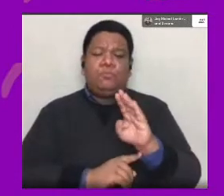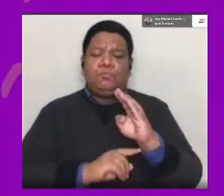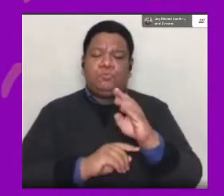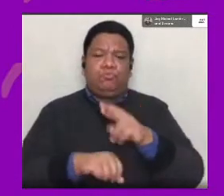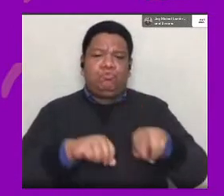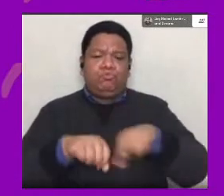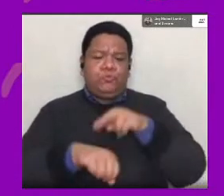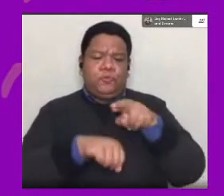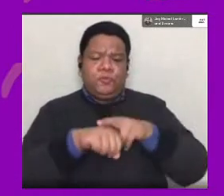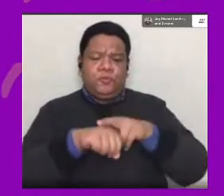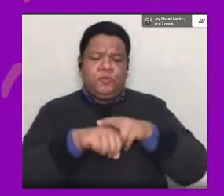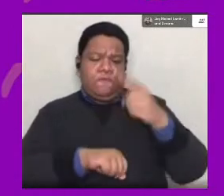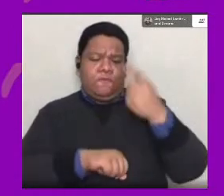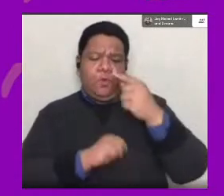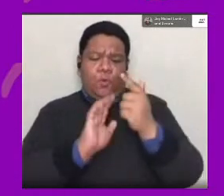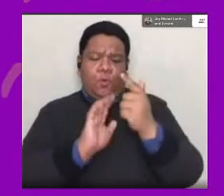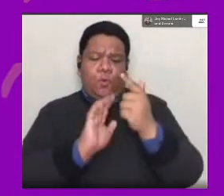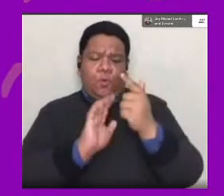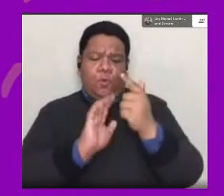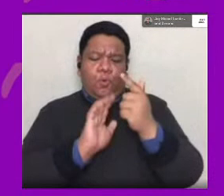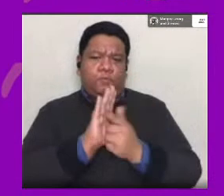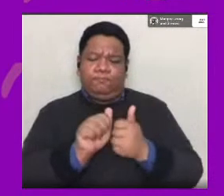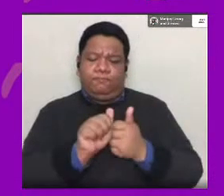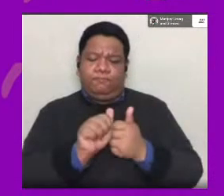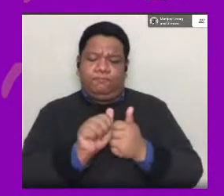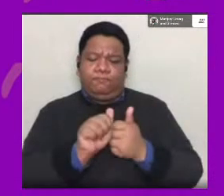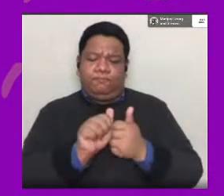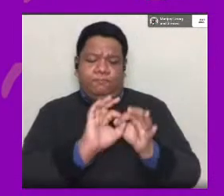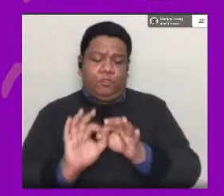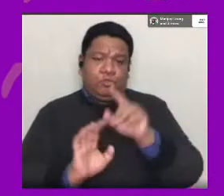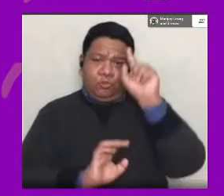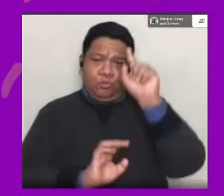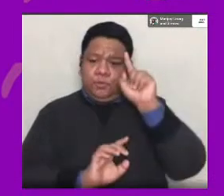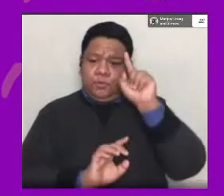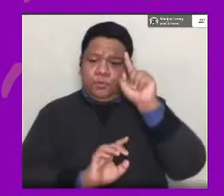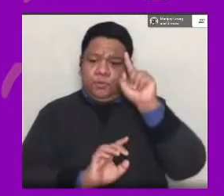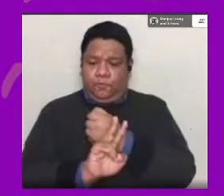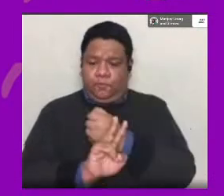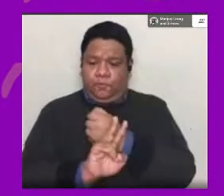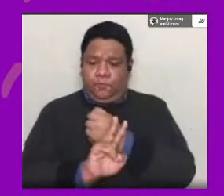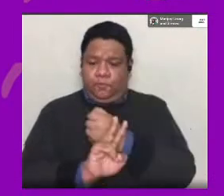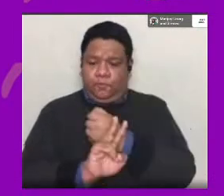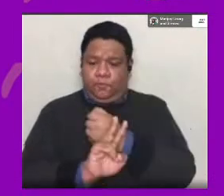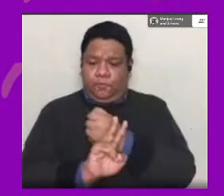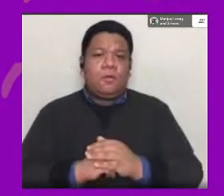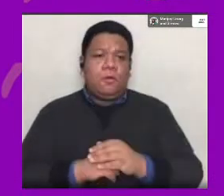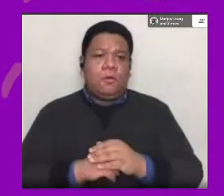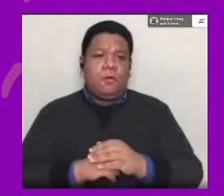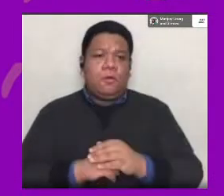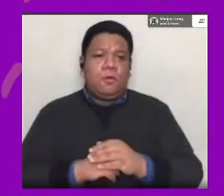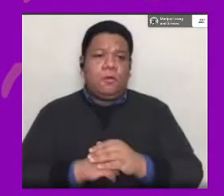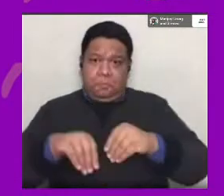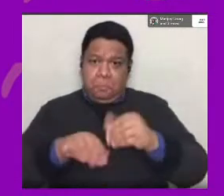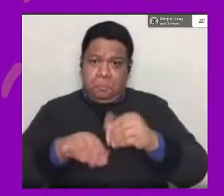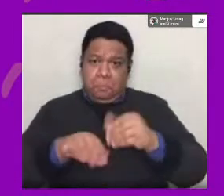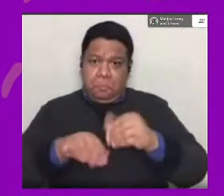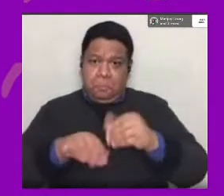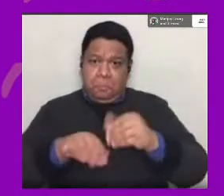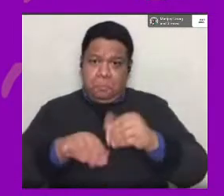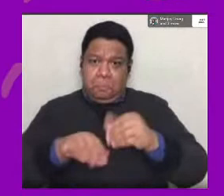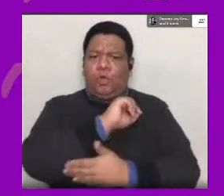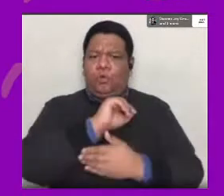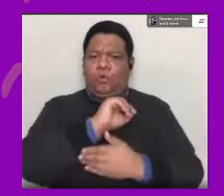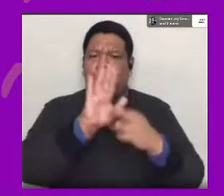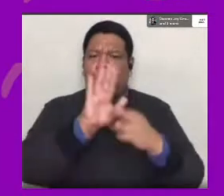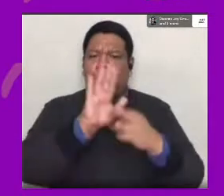comprehensive law on gender-based violence. Before moving to the Philippines, Dr. Leila was the country representative of UNFPA